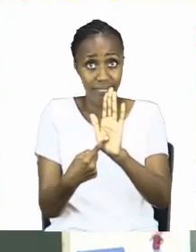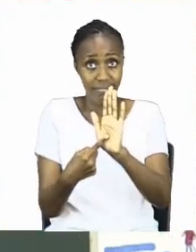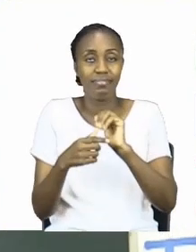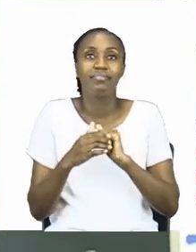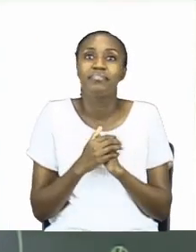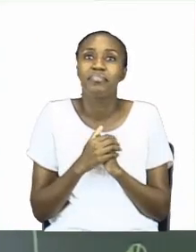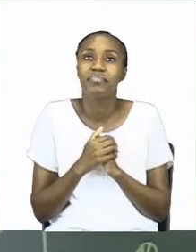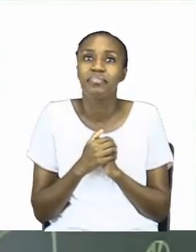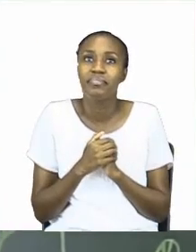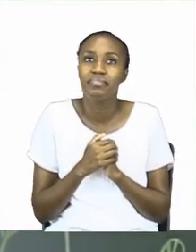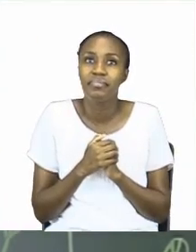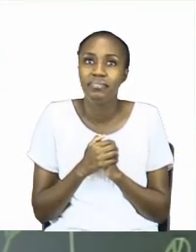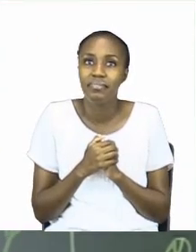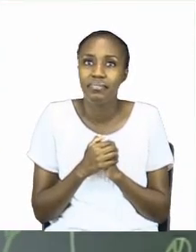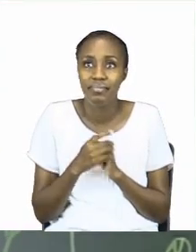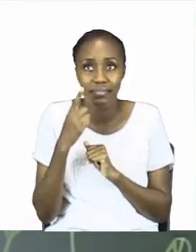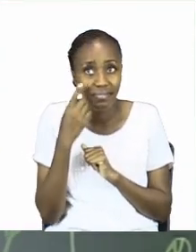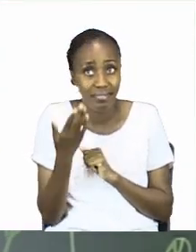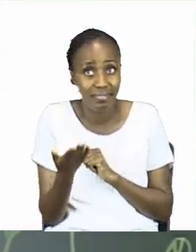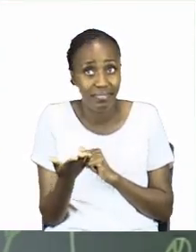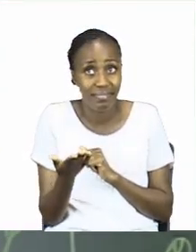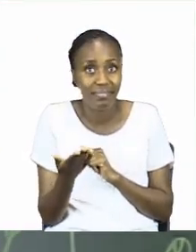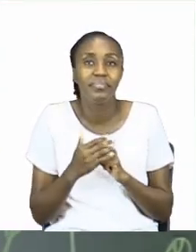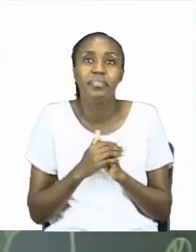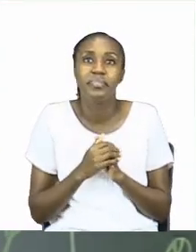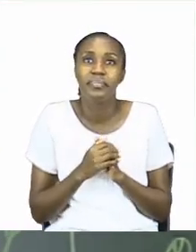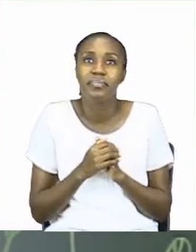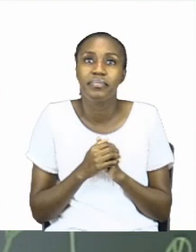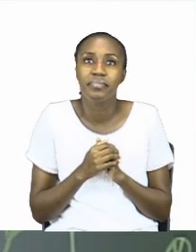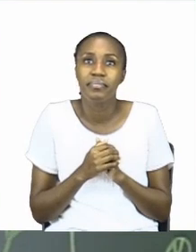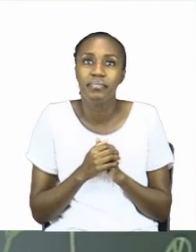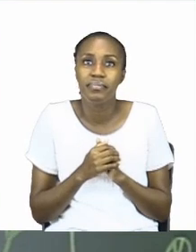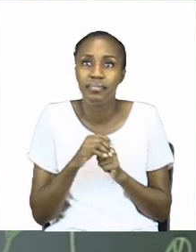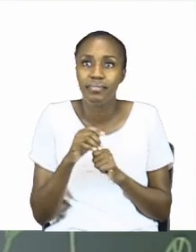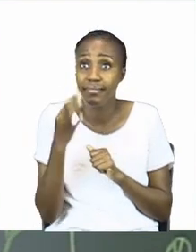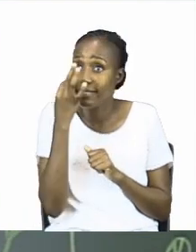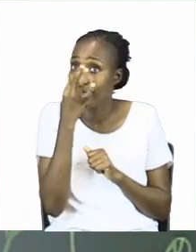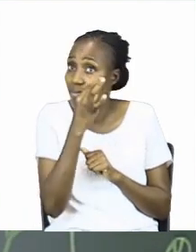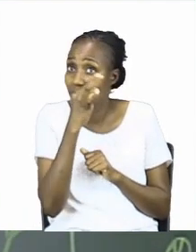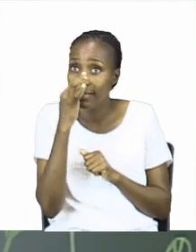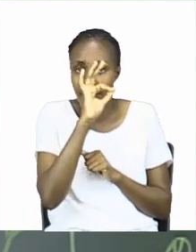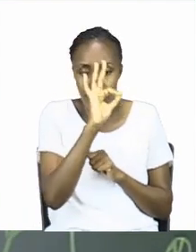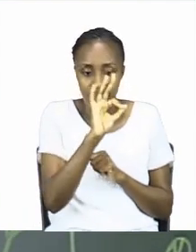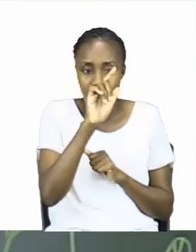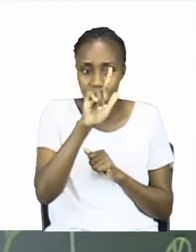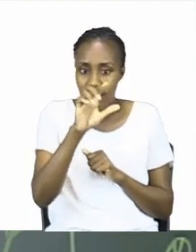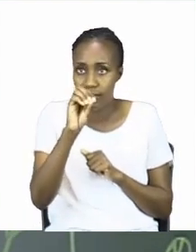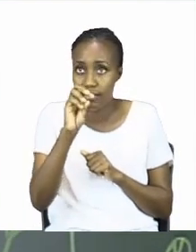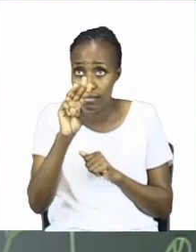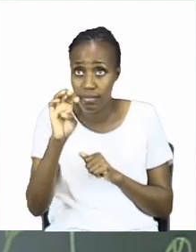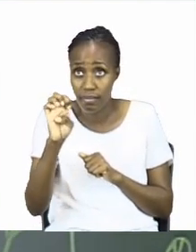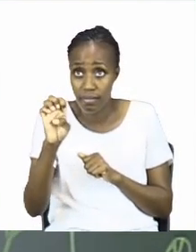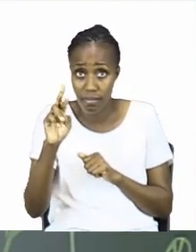parts. Now let's look at them one more time. So over here, we have a flower.